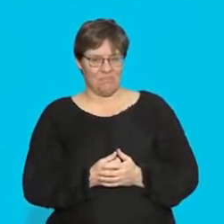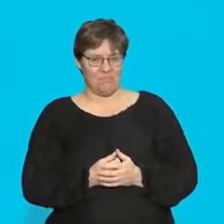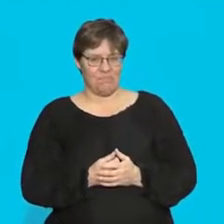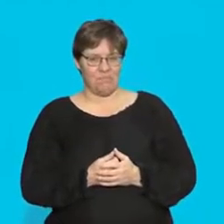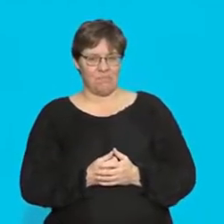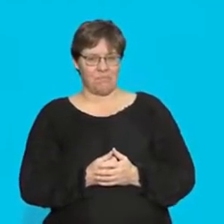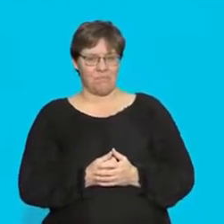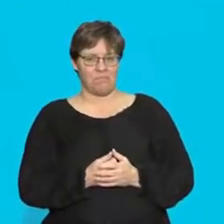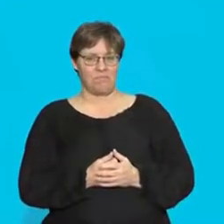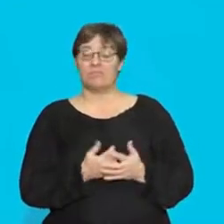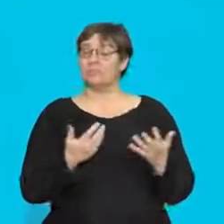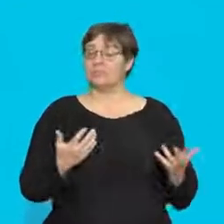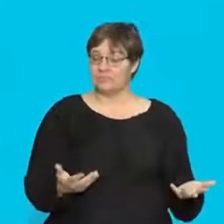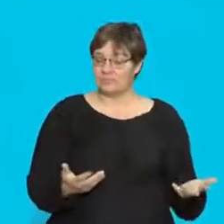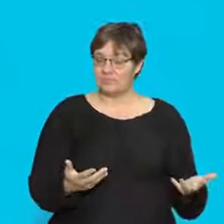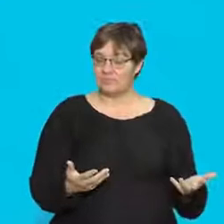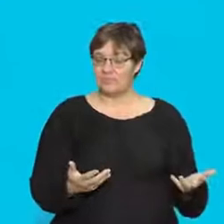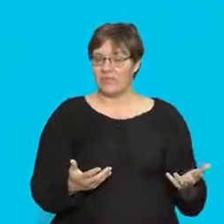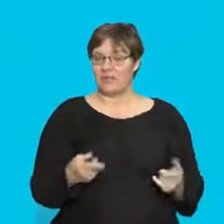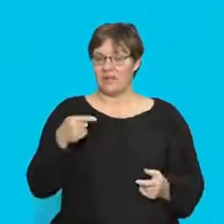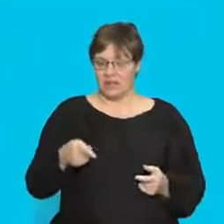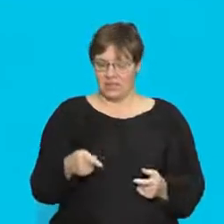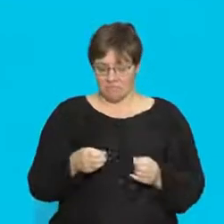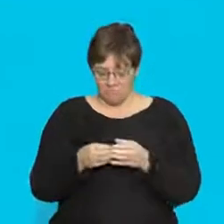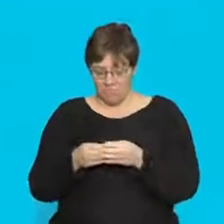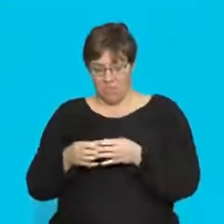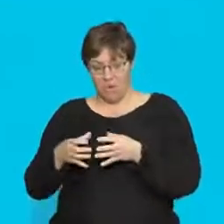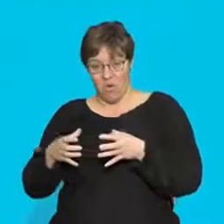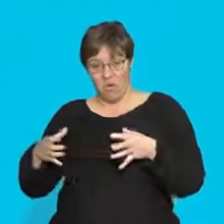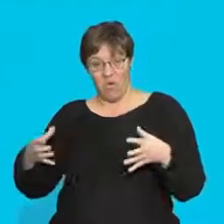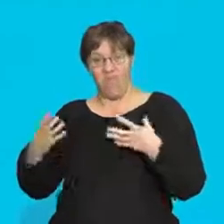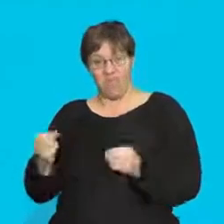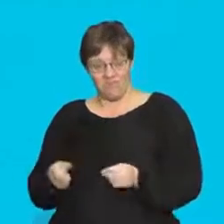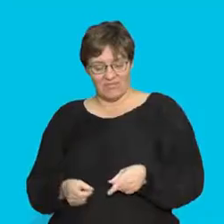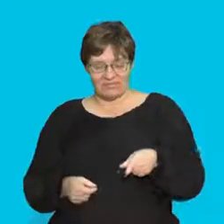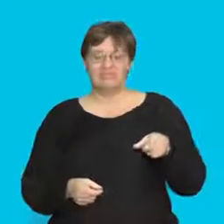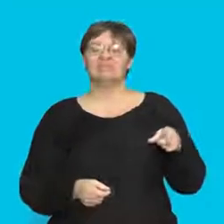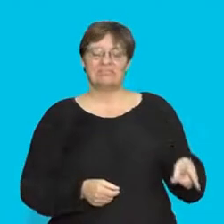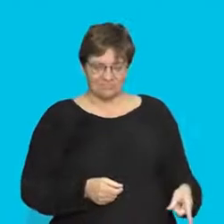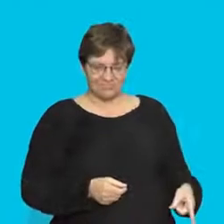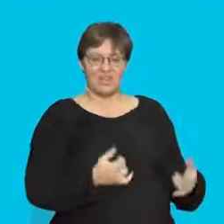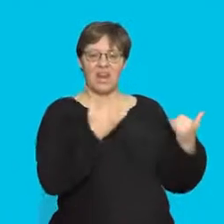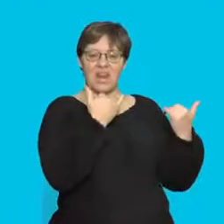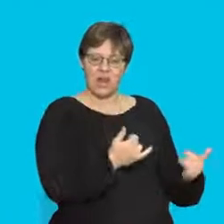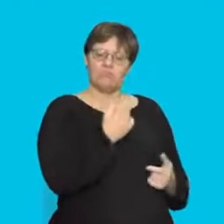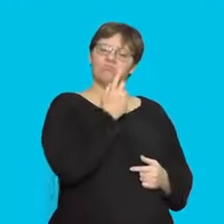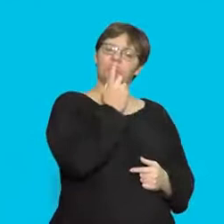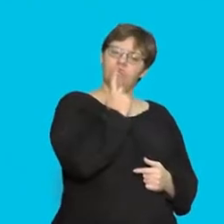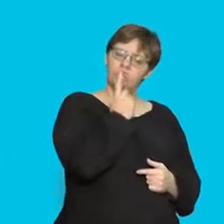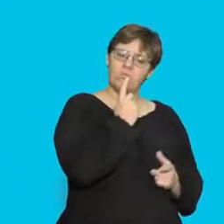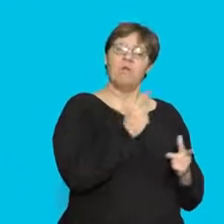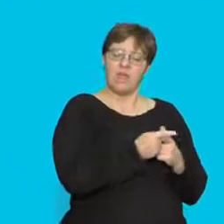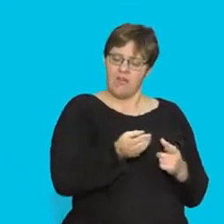off. But as that hare population starts increasing, the lynx population also